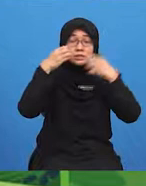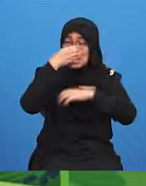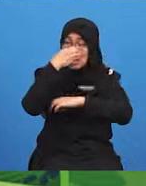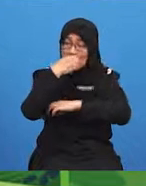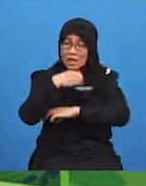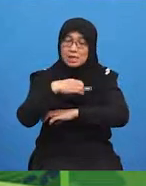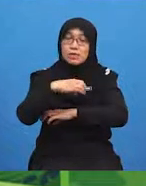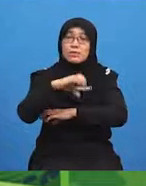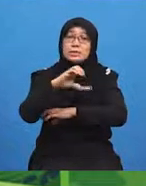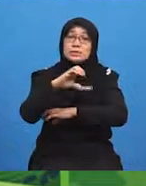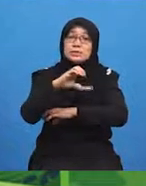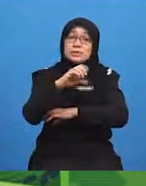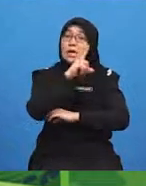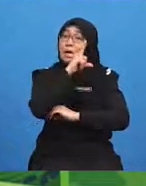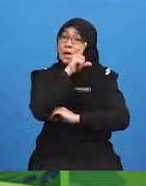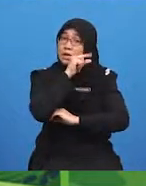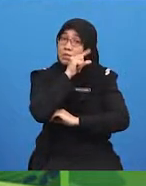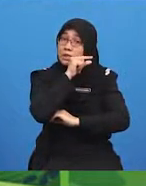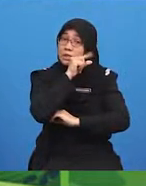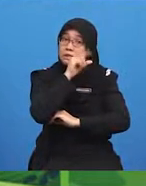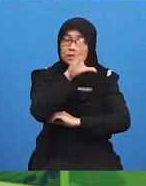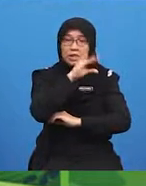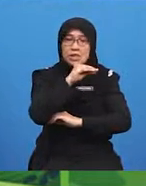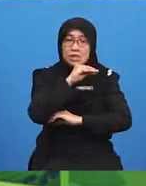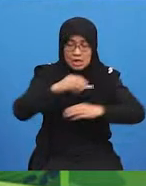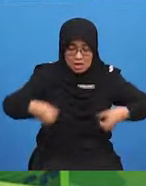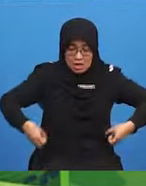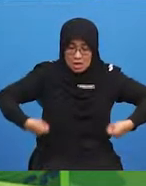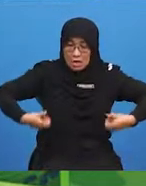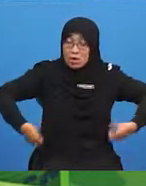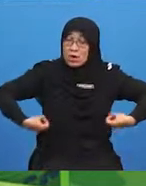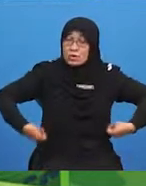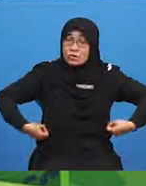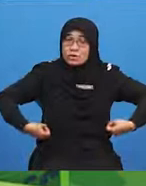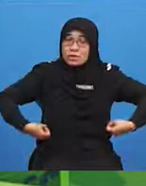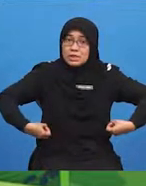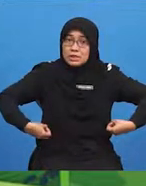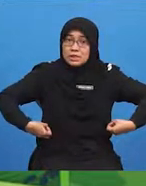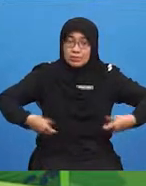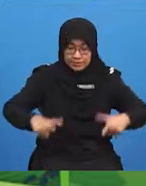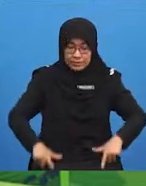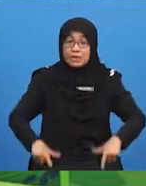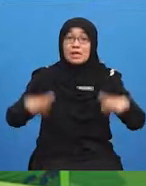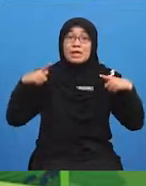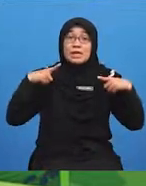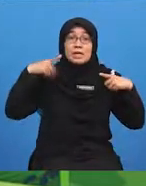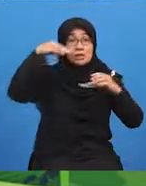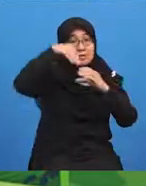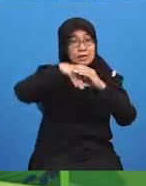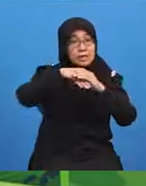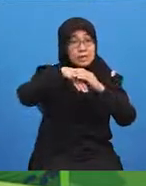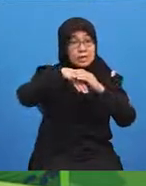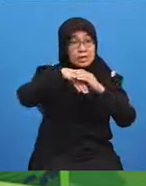elephants, birds, and orangutans? Well, they live in a habitat